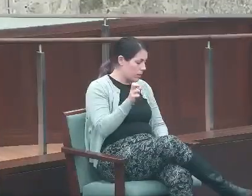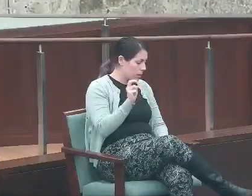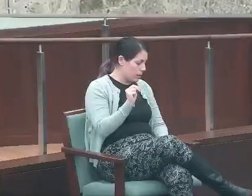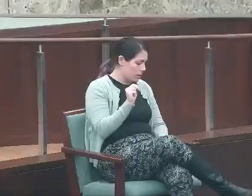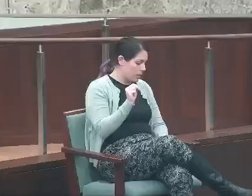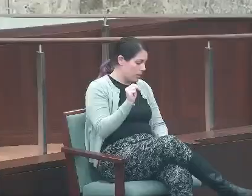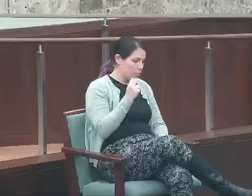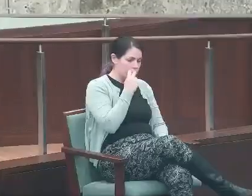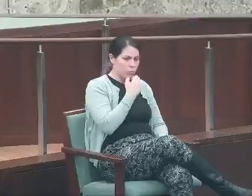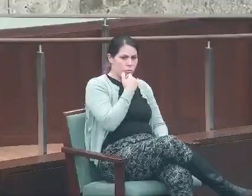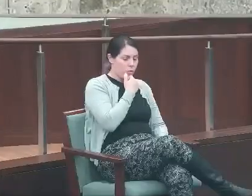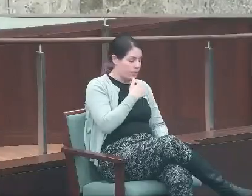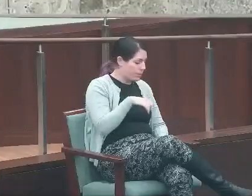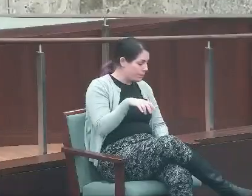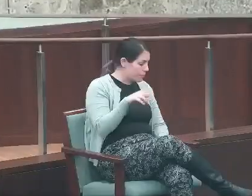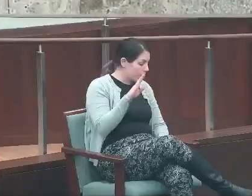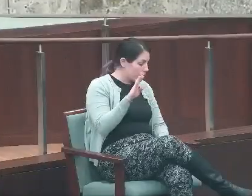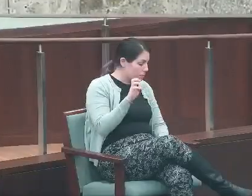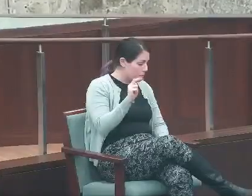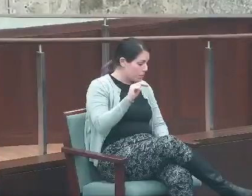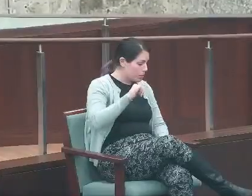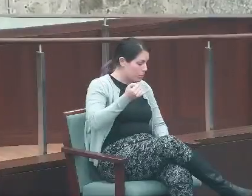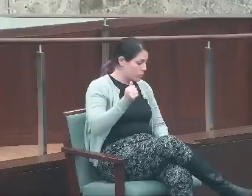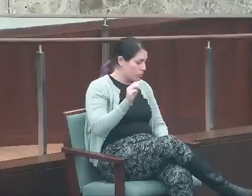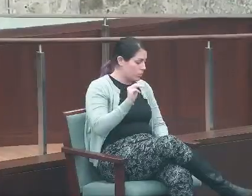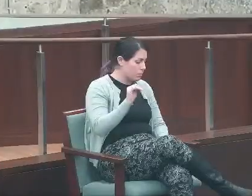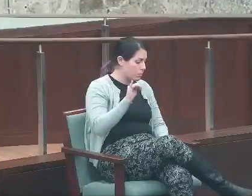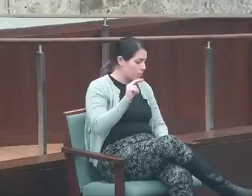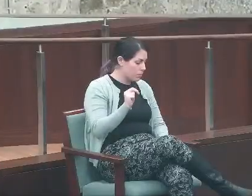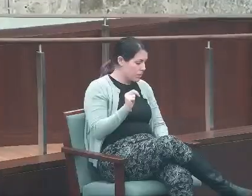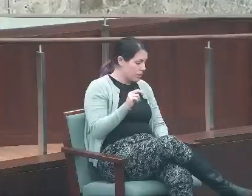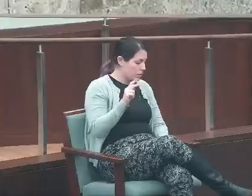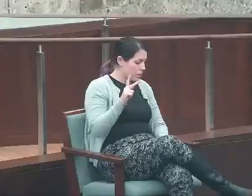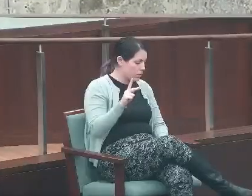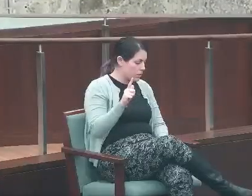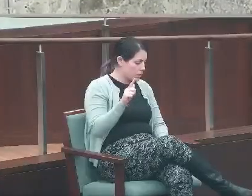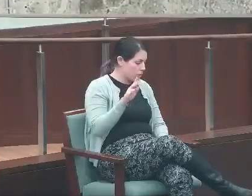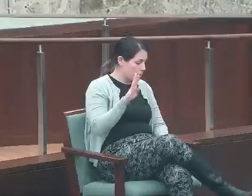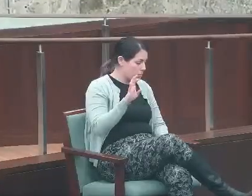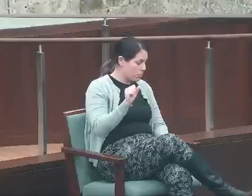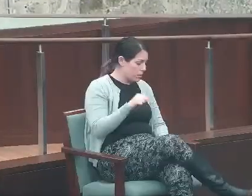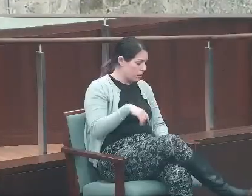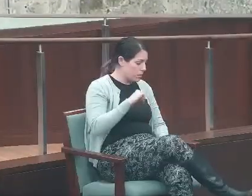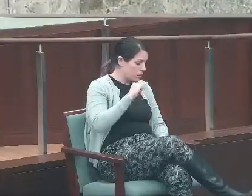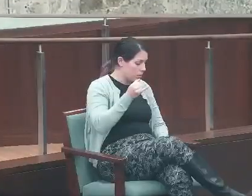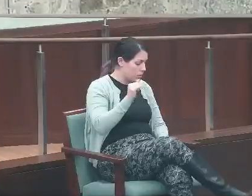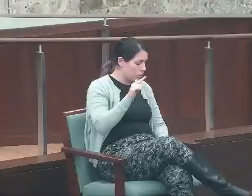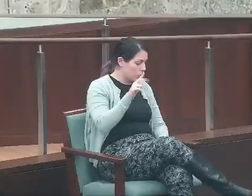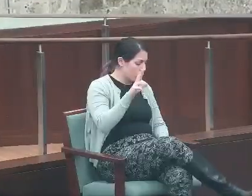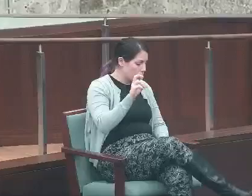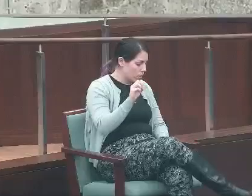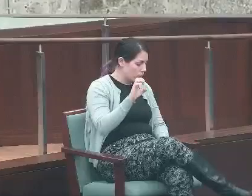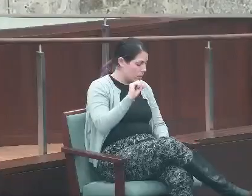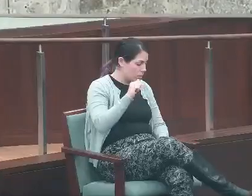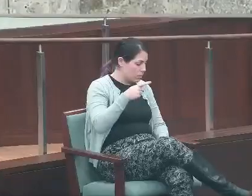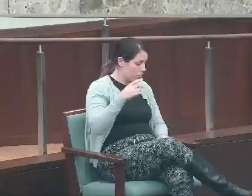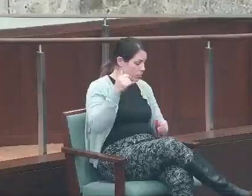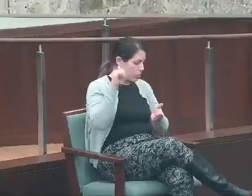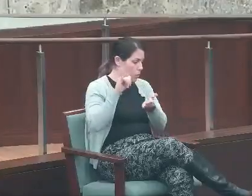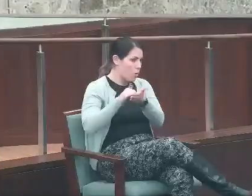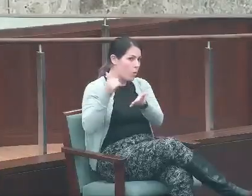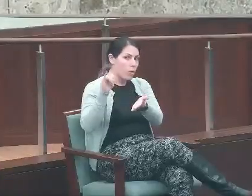Ellie Kagan, Benjamin Klubas, Julie Sapper, Andrea Stillman, and Jeffrey Rubin.